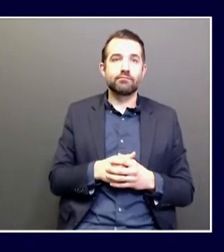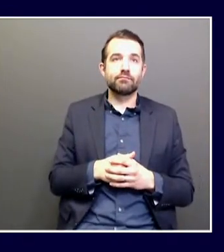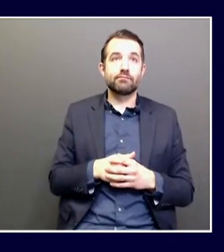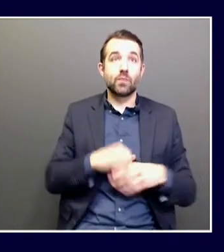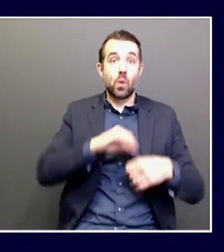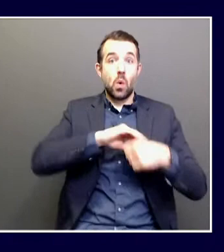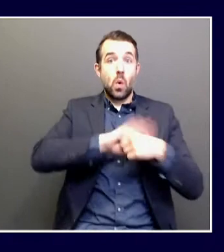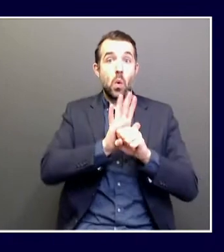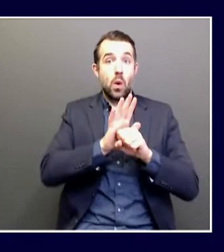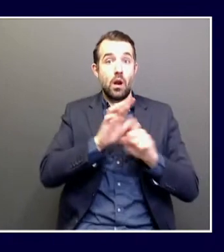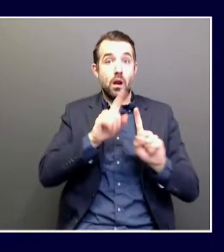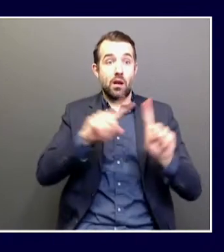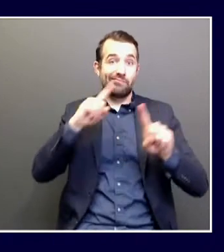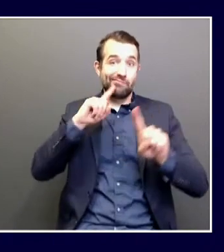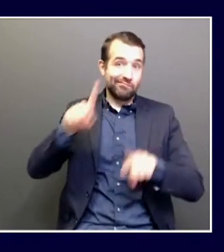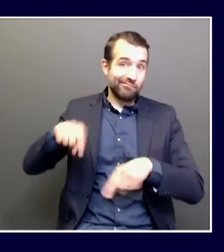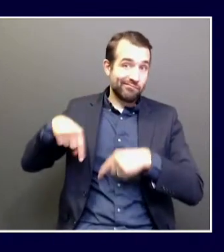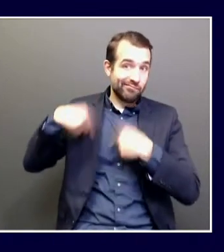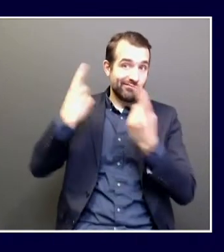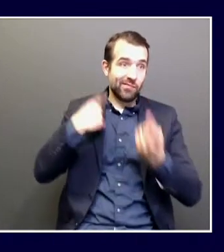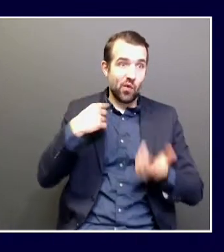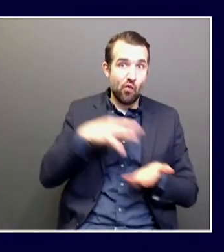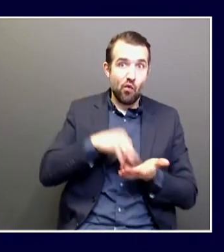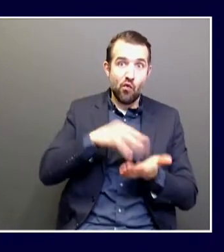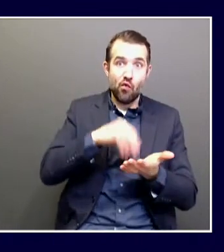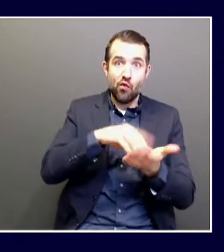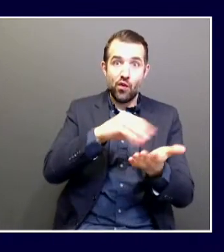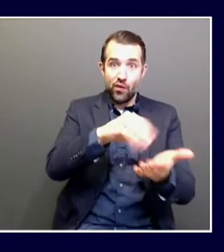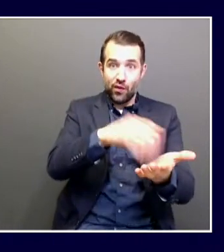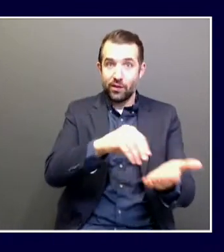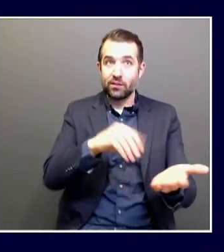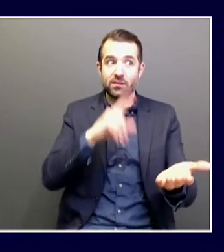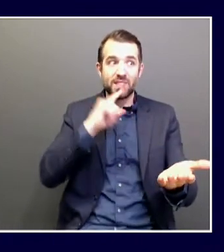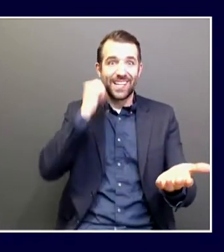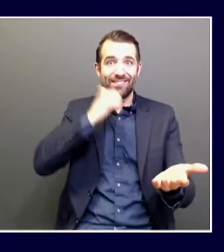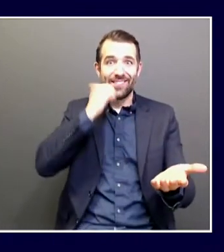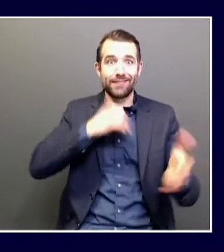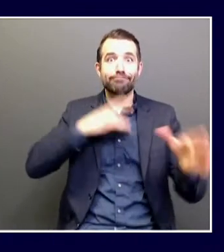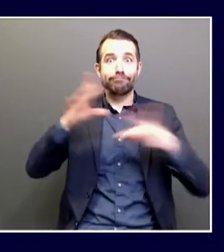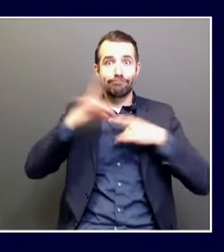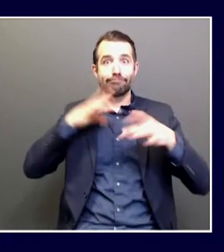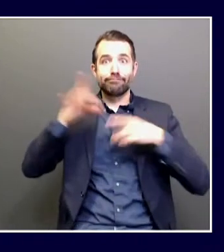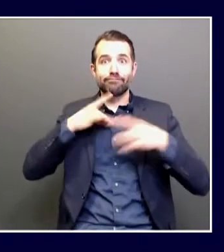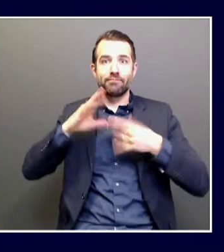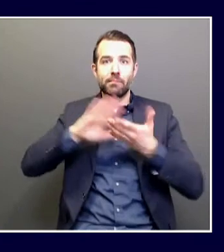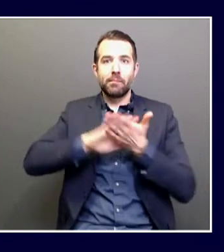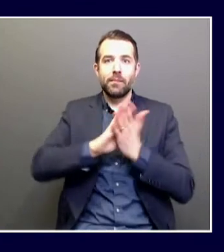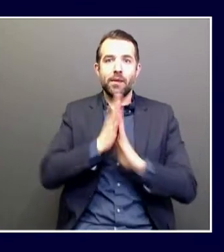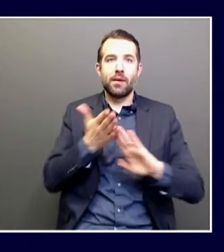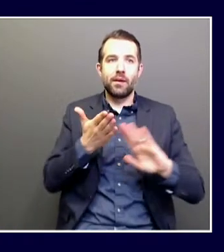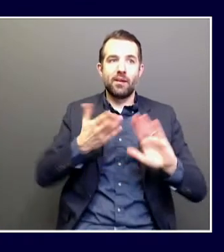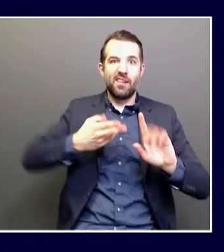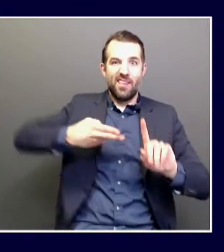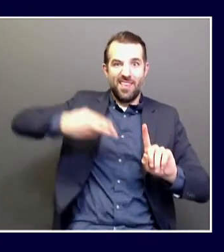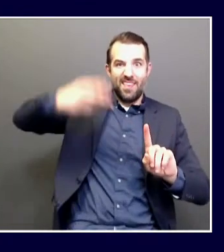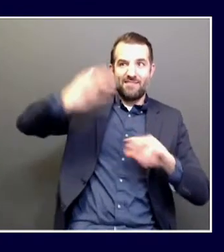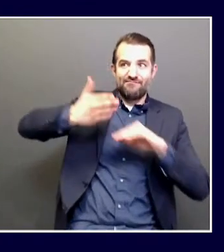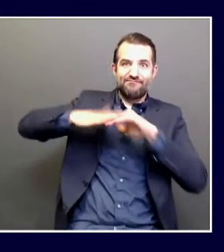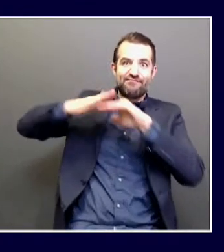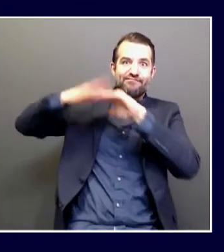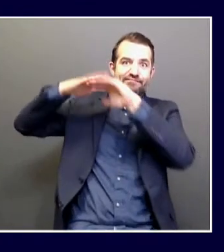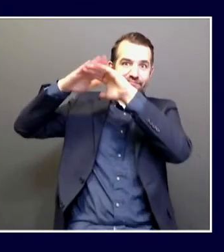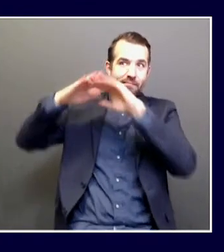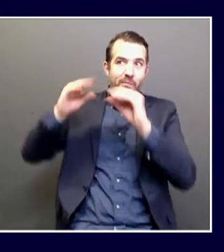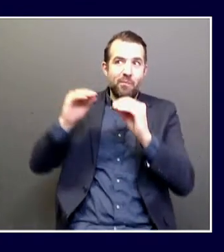as you noted, increasing case counts, higher degrees of community transmission, the metrics that tell us more on